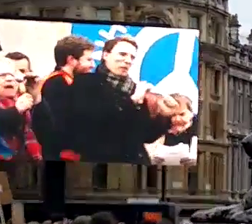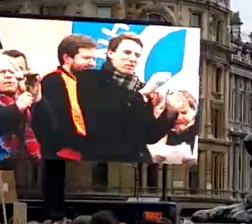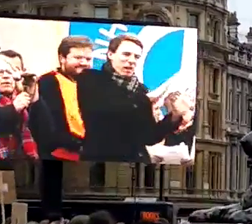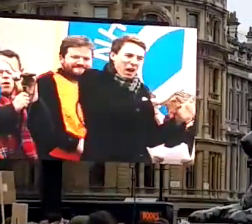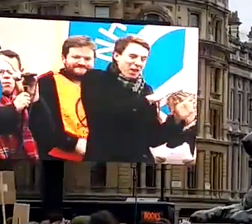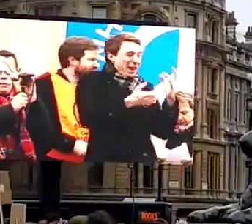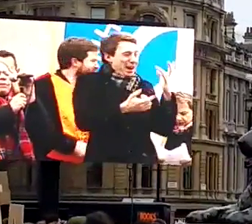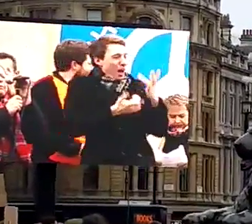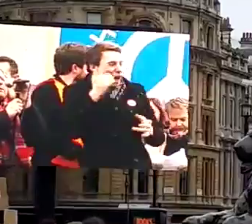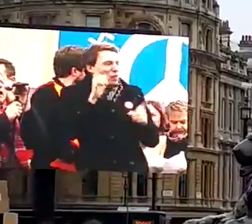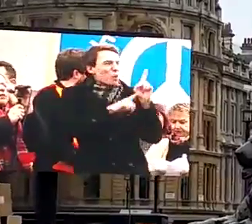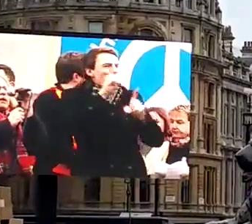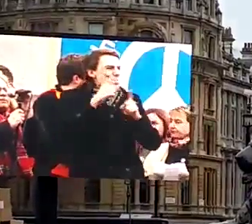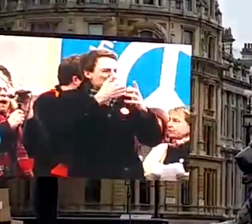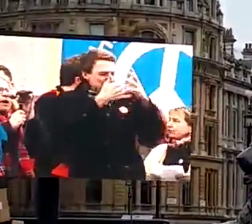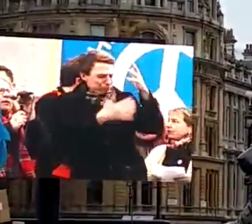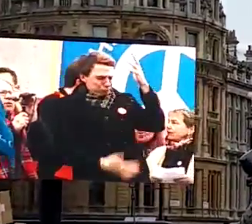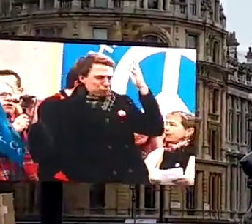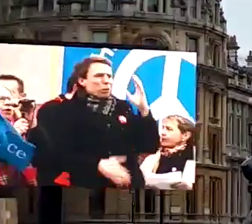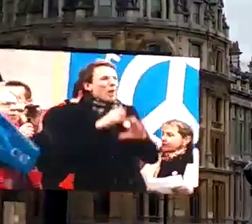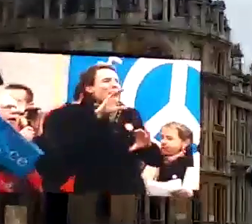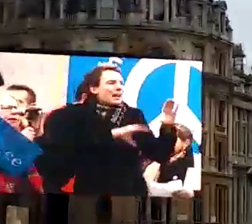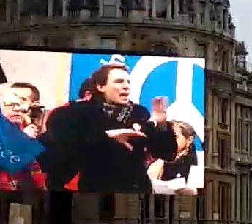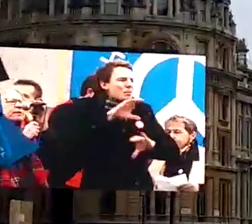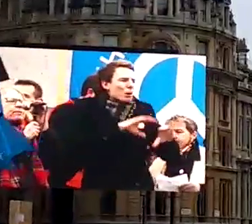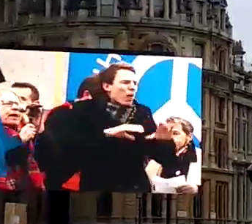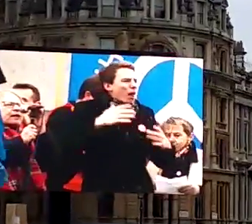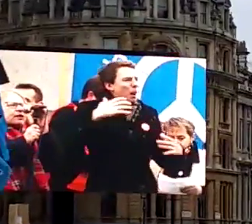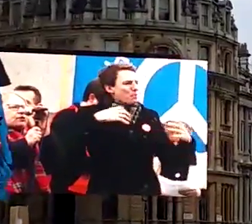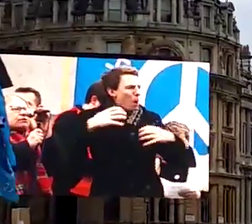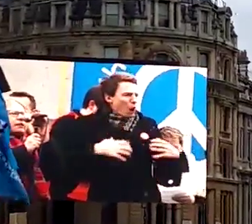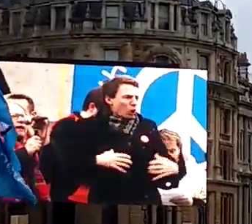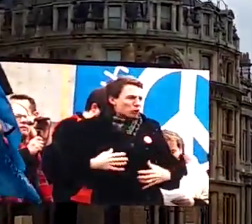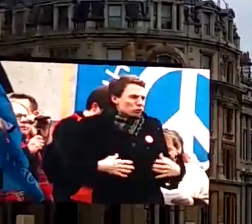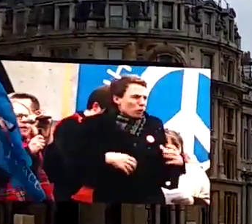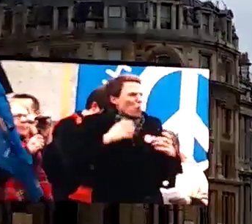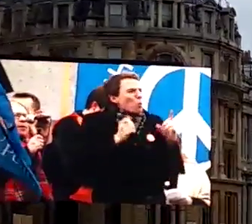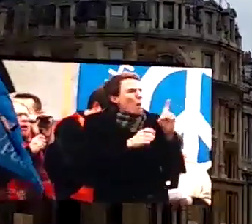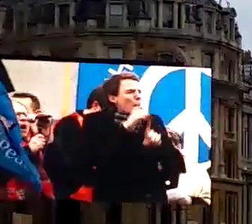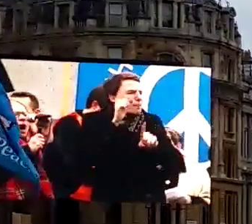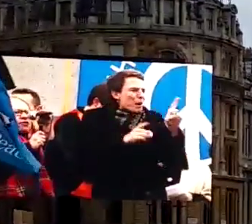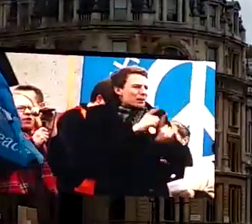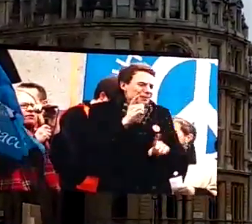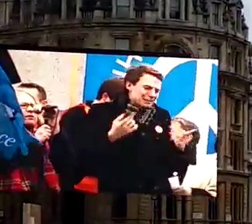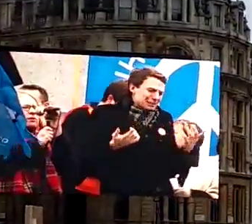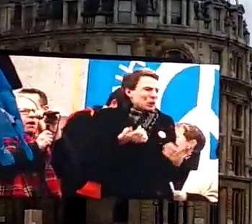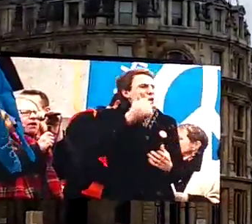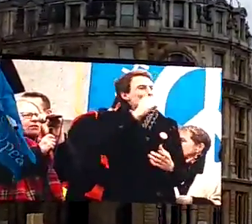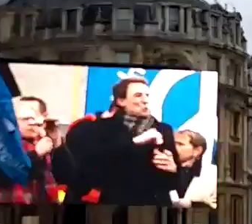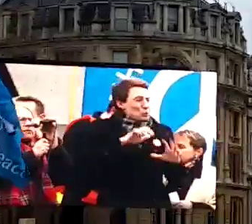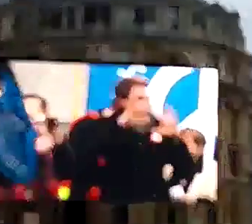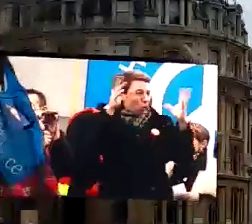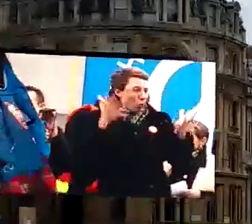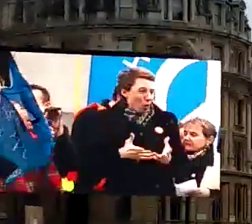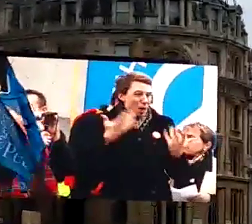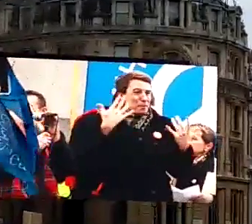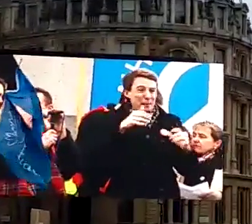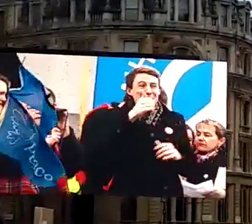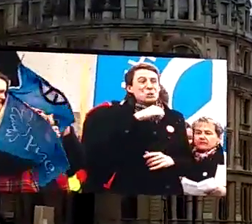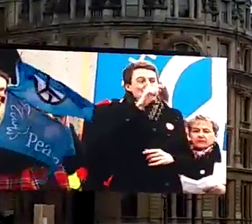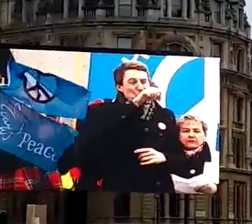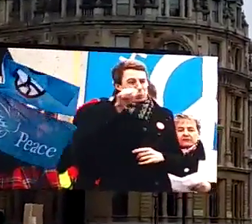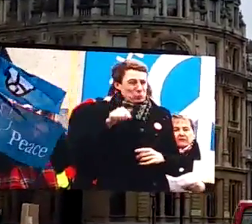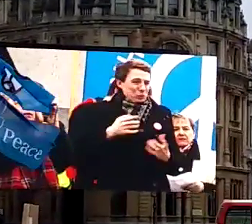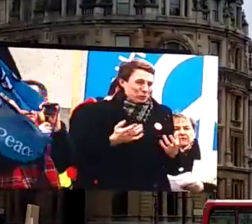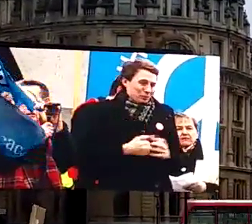weapons. These chemical weapons, these biological weapons are being used against people across the world.